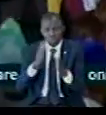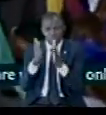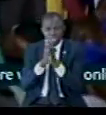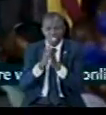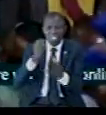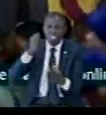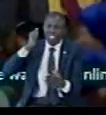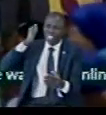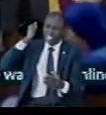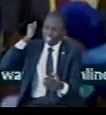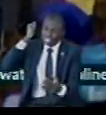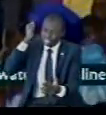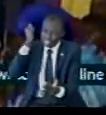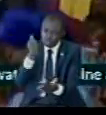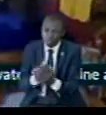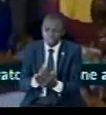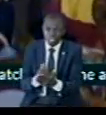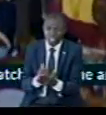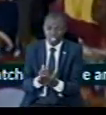pray.